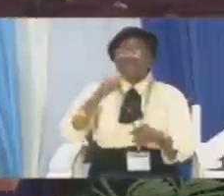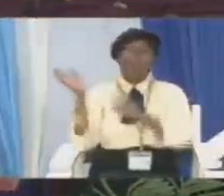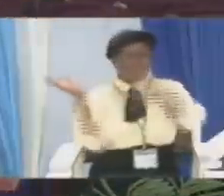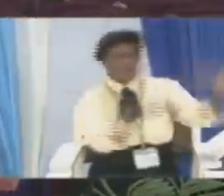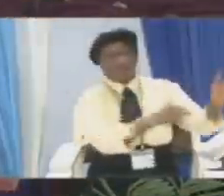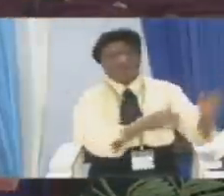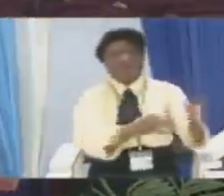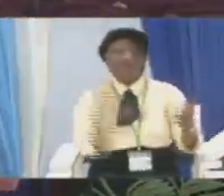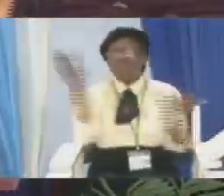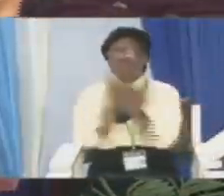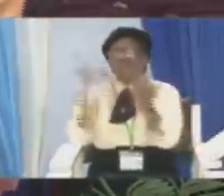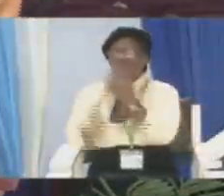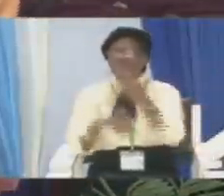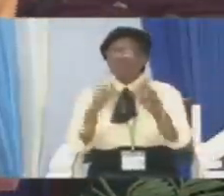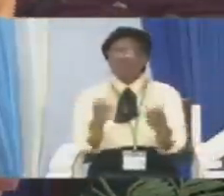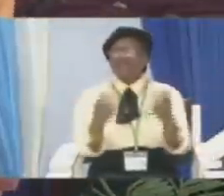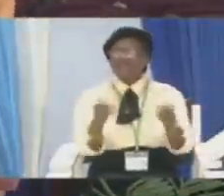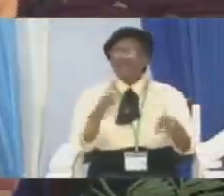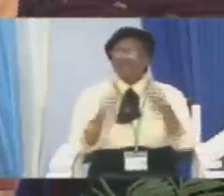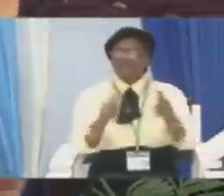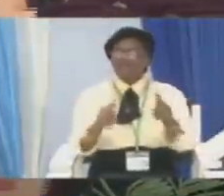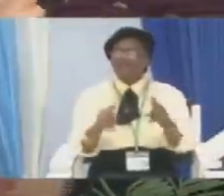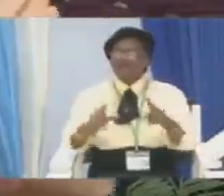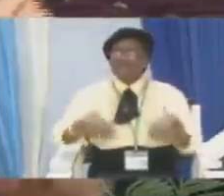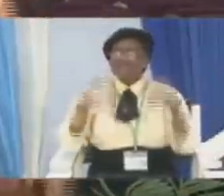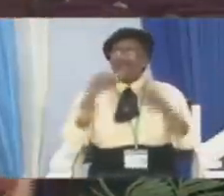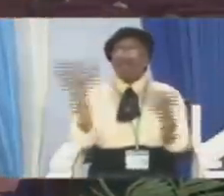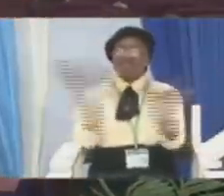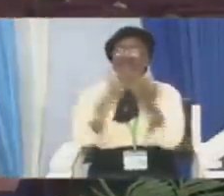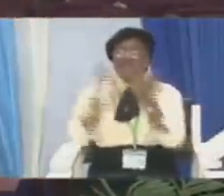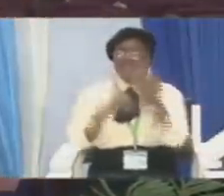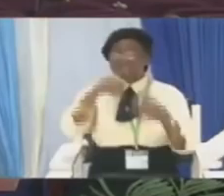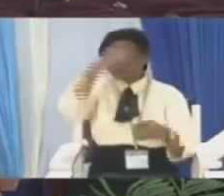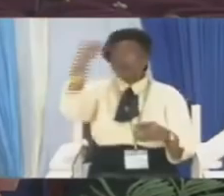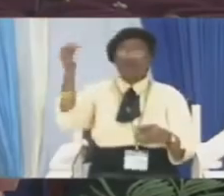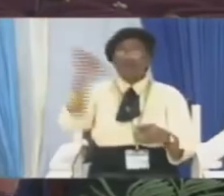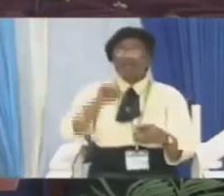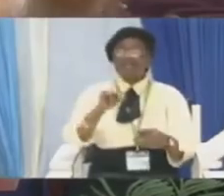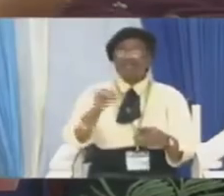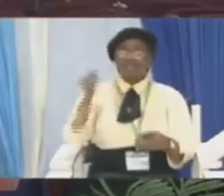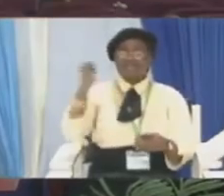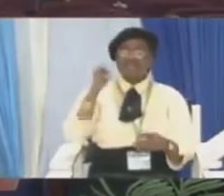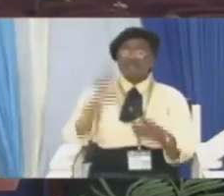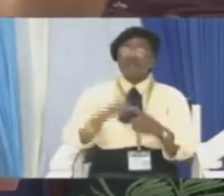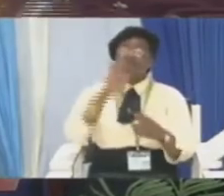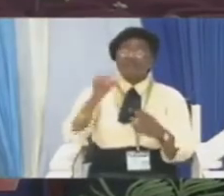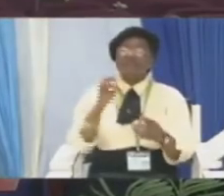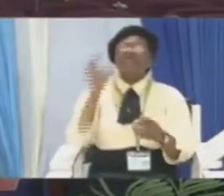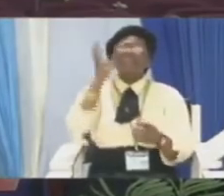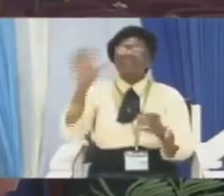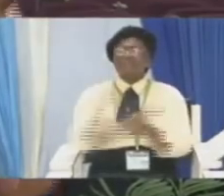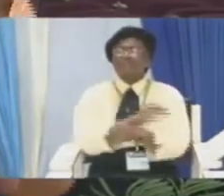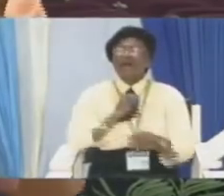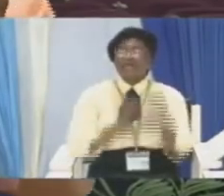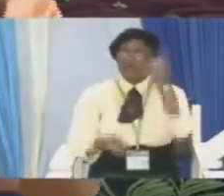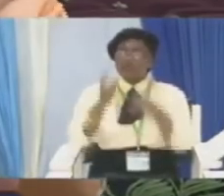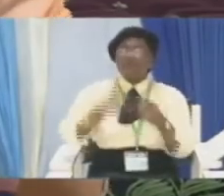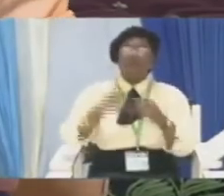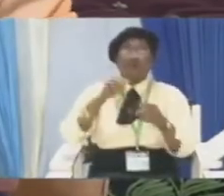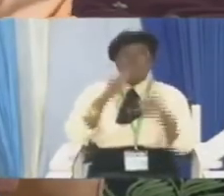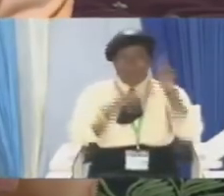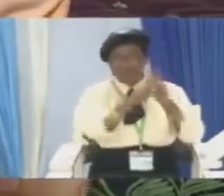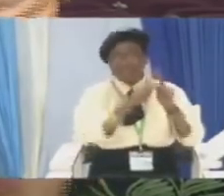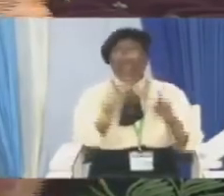A lot of people are living in darkness because they refuse to be fruitful. And I came to prophesy in the name